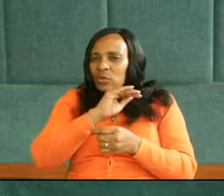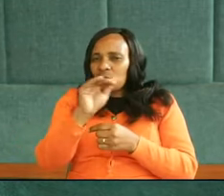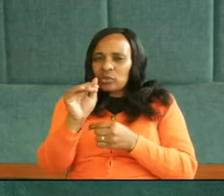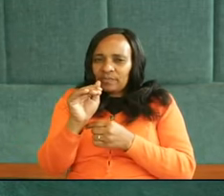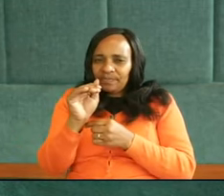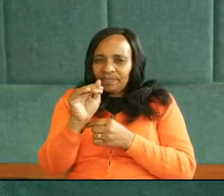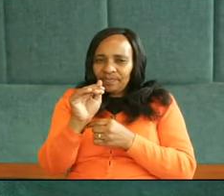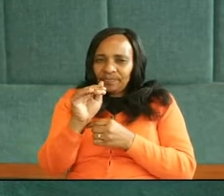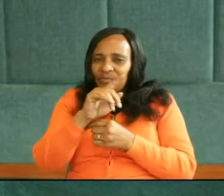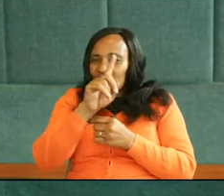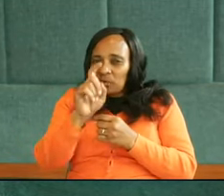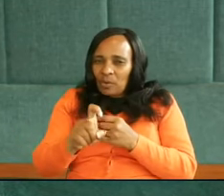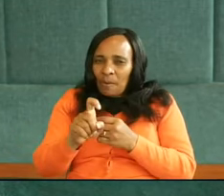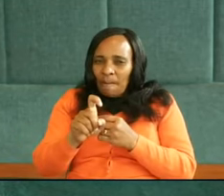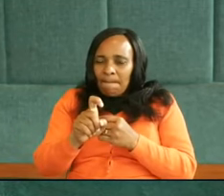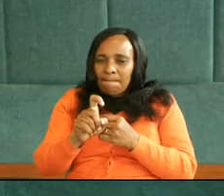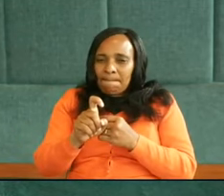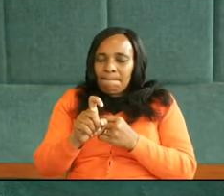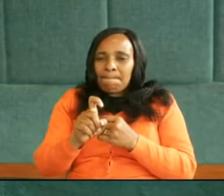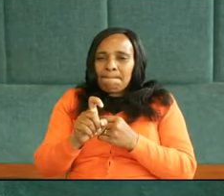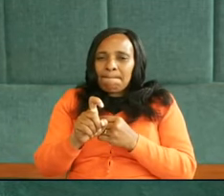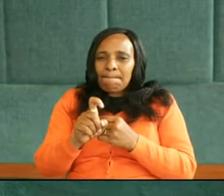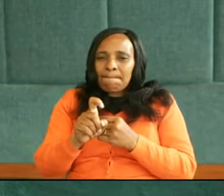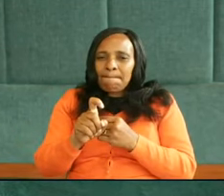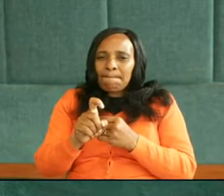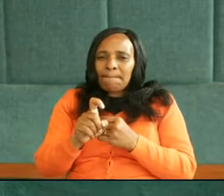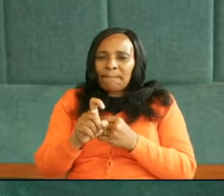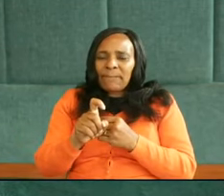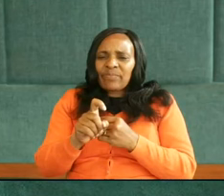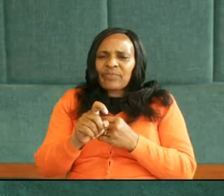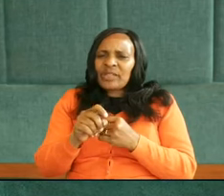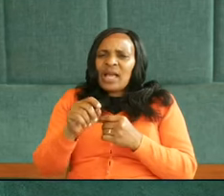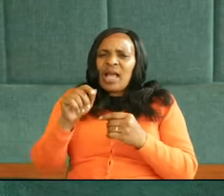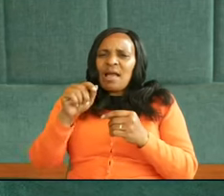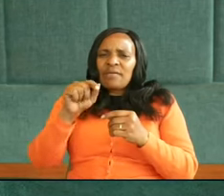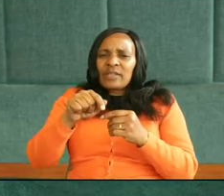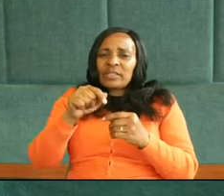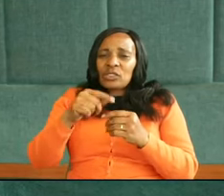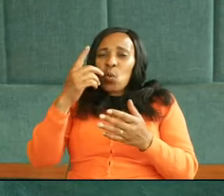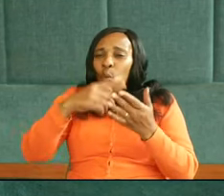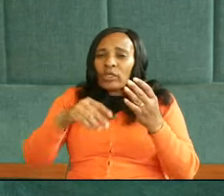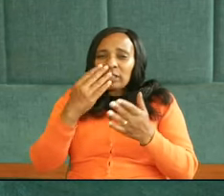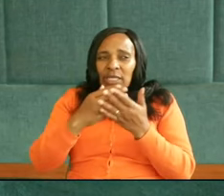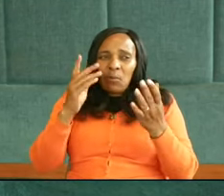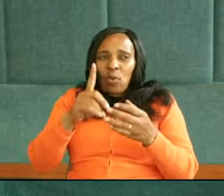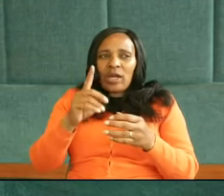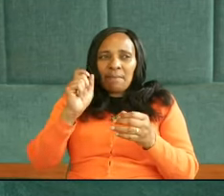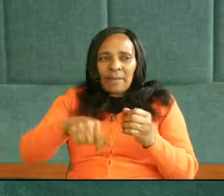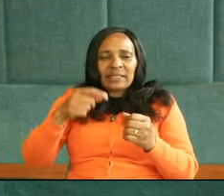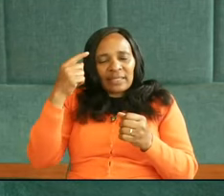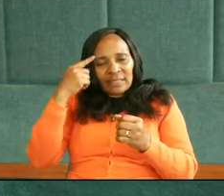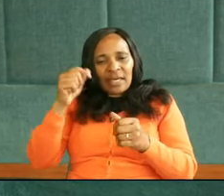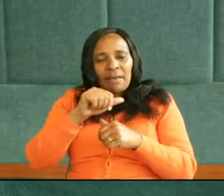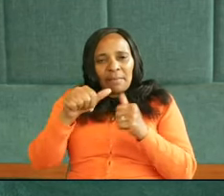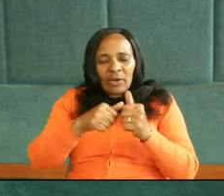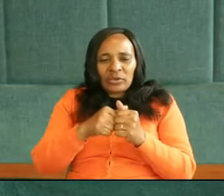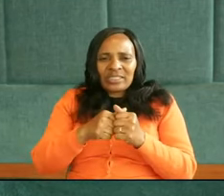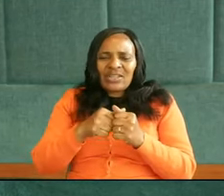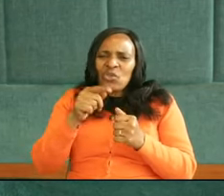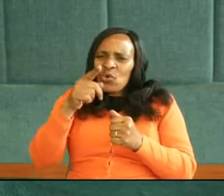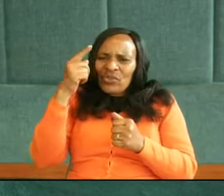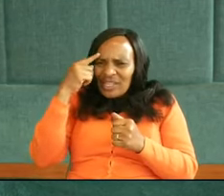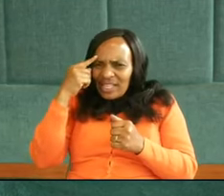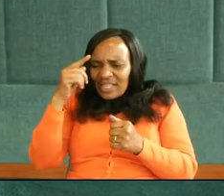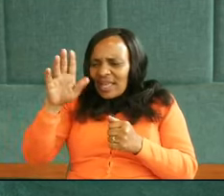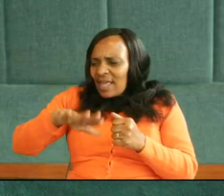well from the Thursday section of our lesson. This is just something to just think about. Can you think of an area in your life where